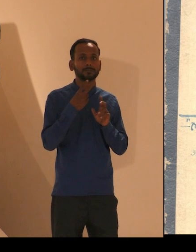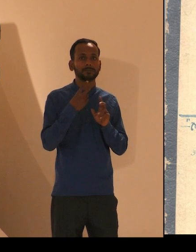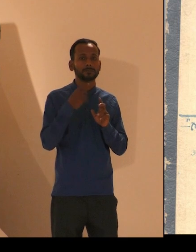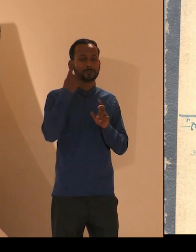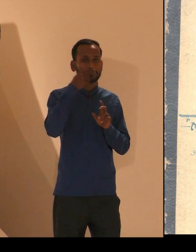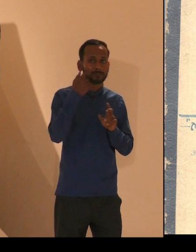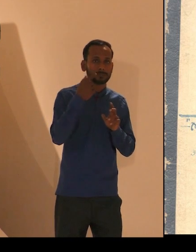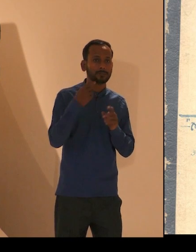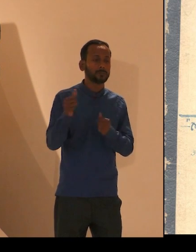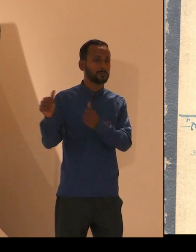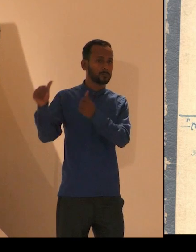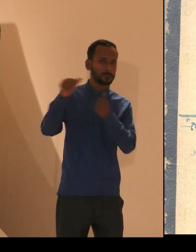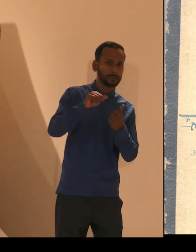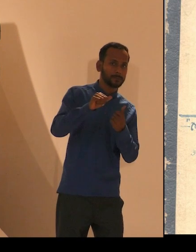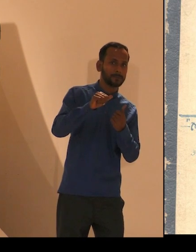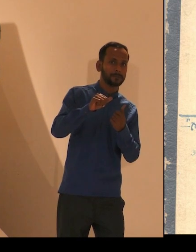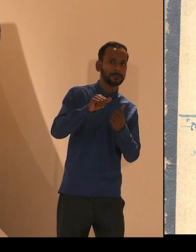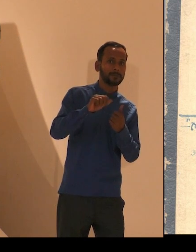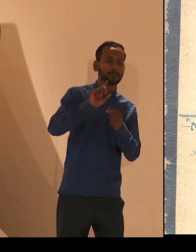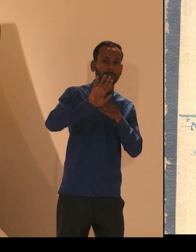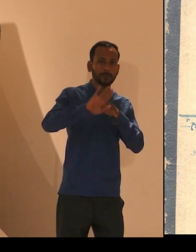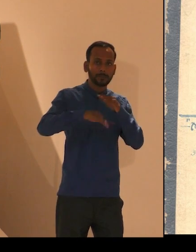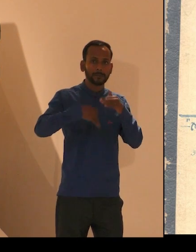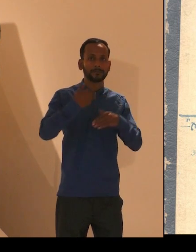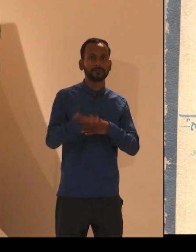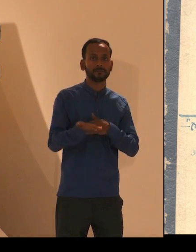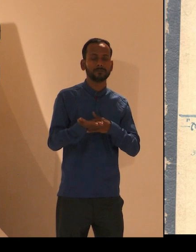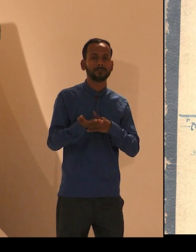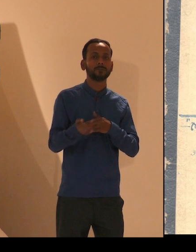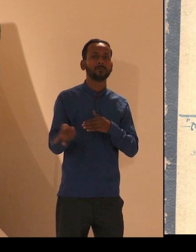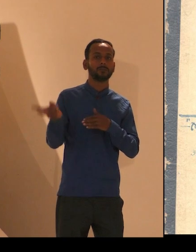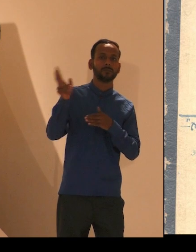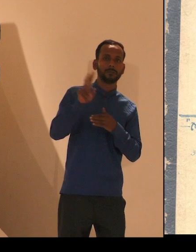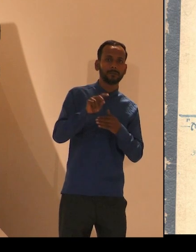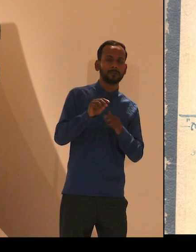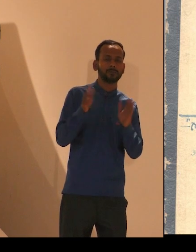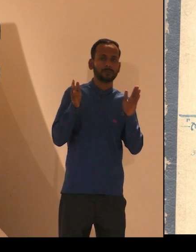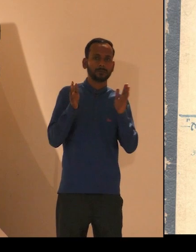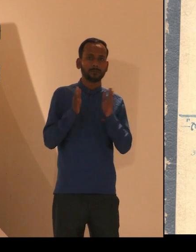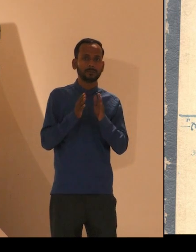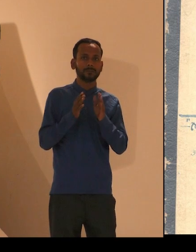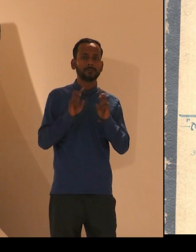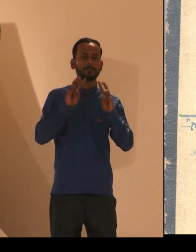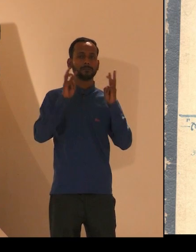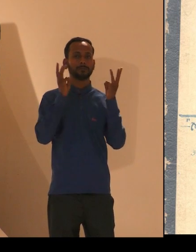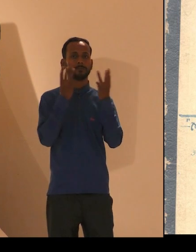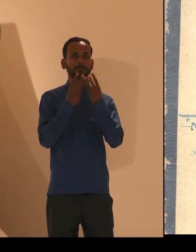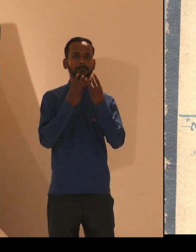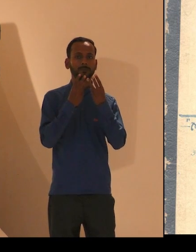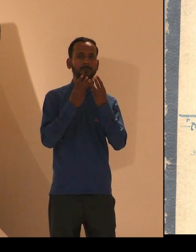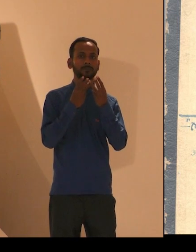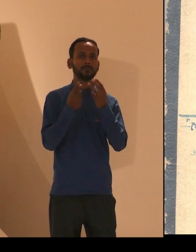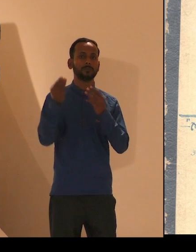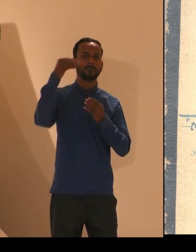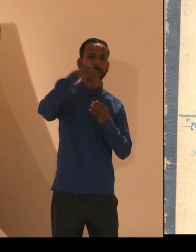will come back next week for another small exhibition on